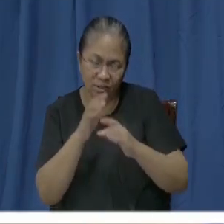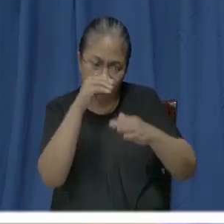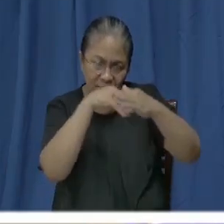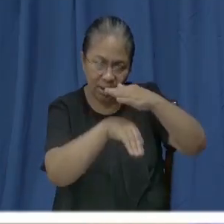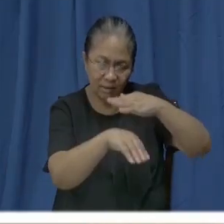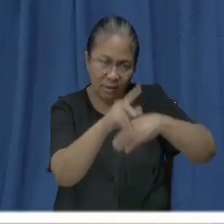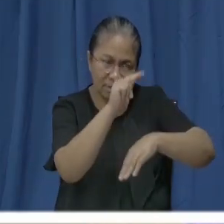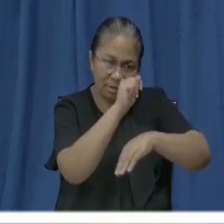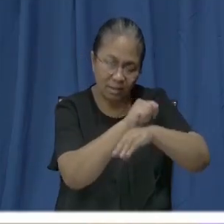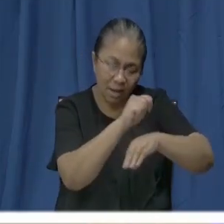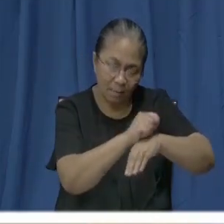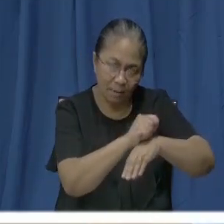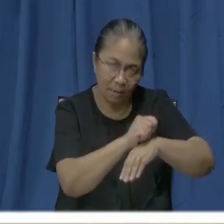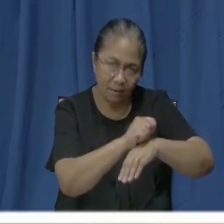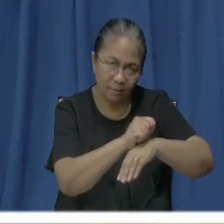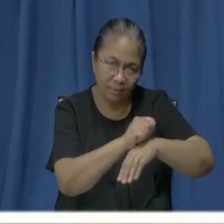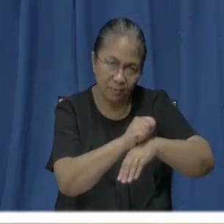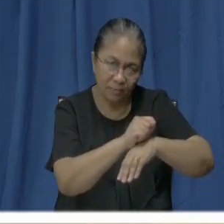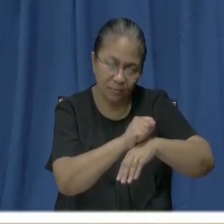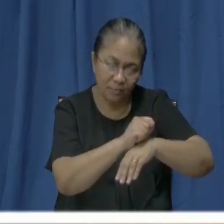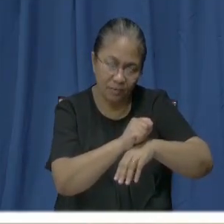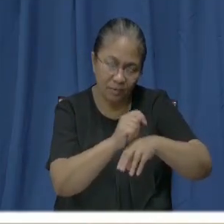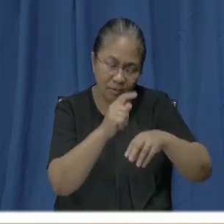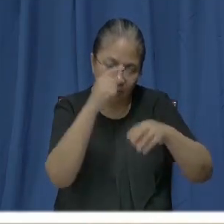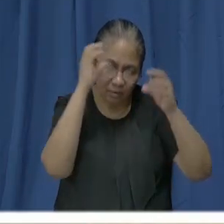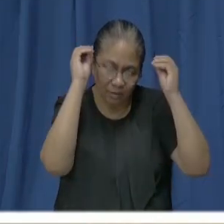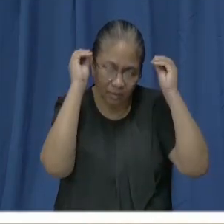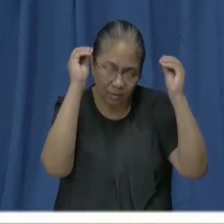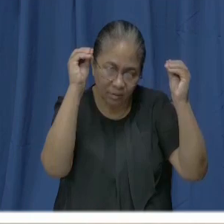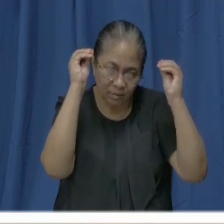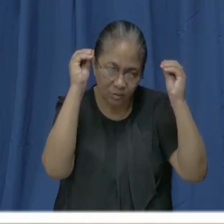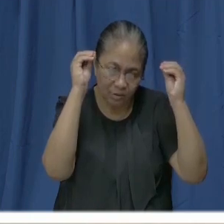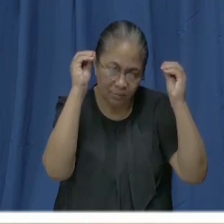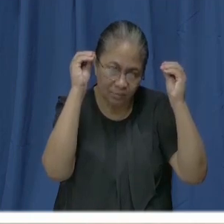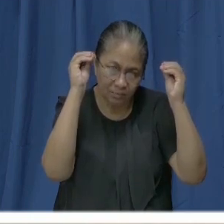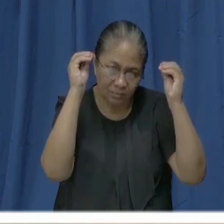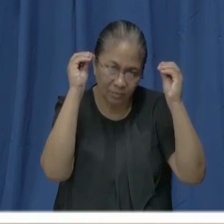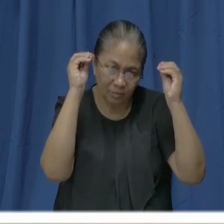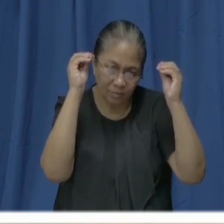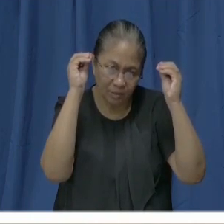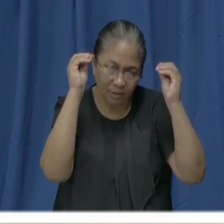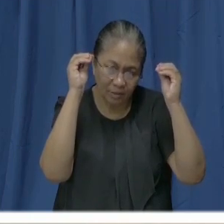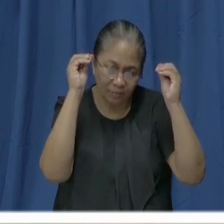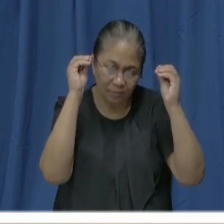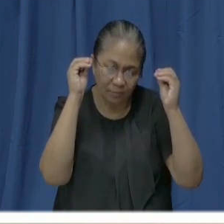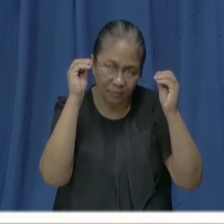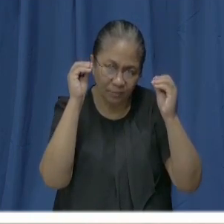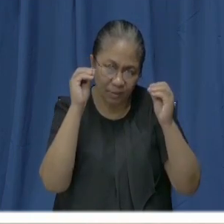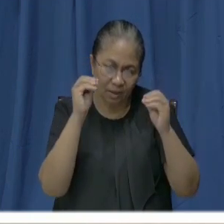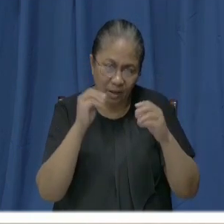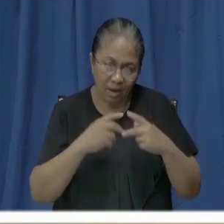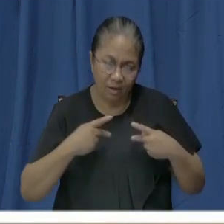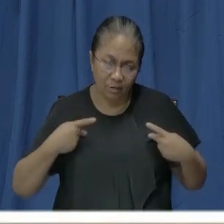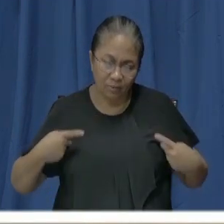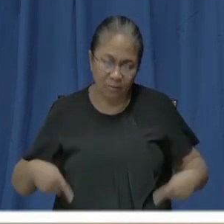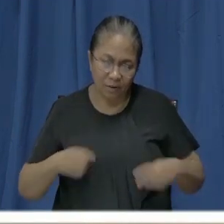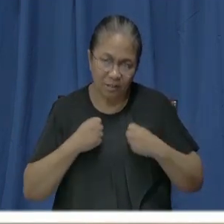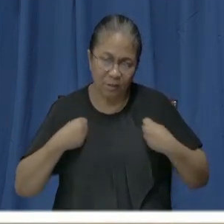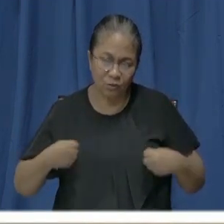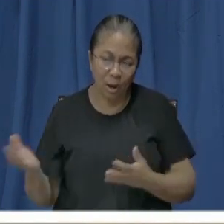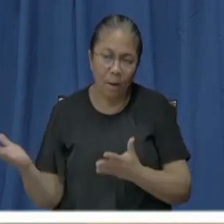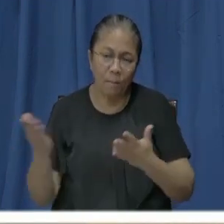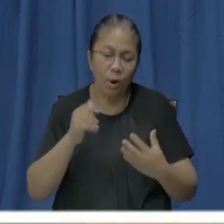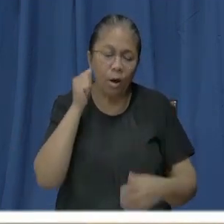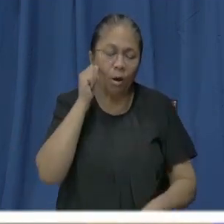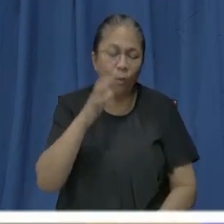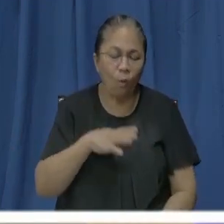sitting as a teacher would. And there they bring to him this woman who was